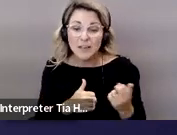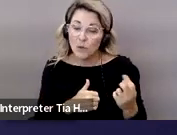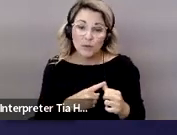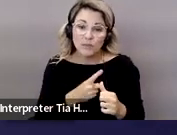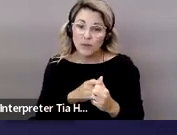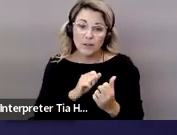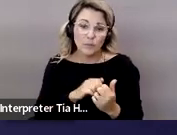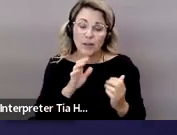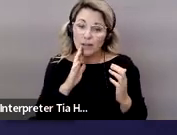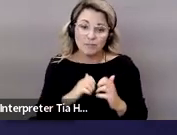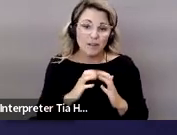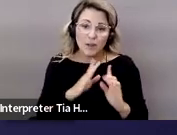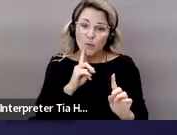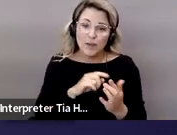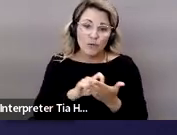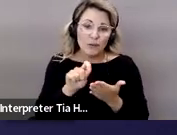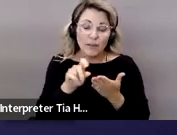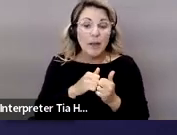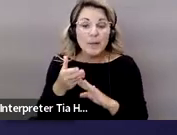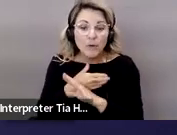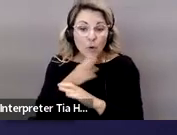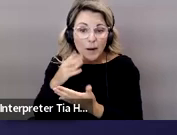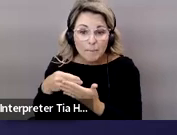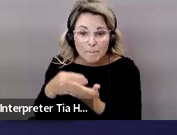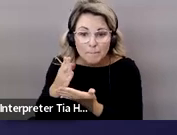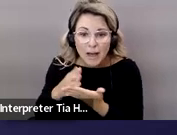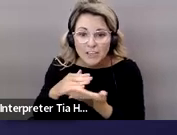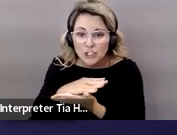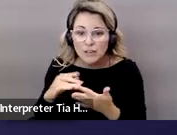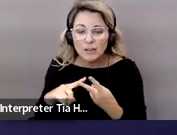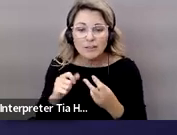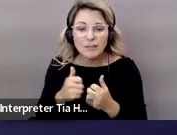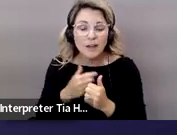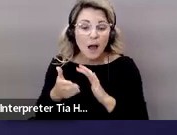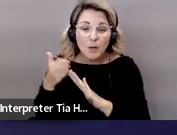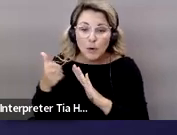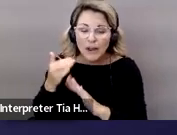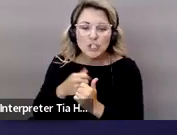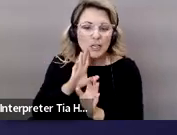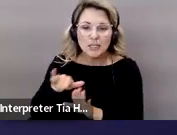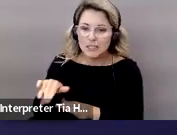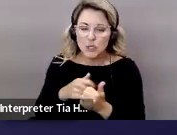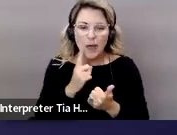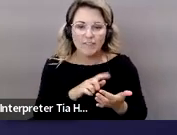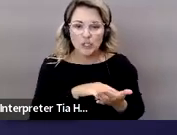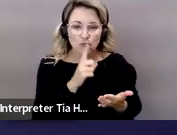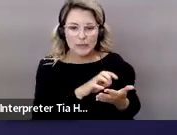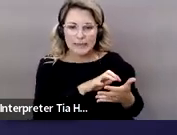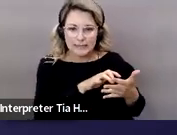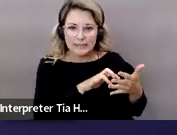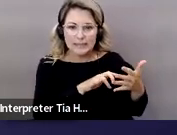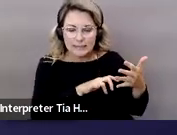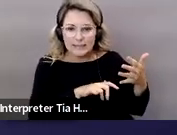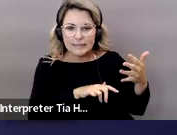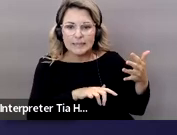do before we start thinking budget, before we start thinking the operations at all. We sketch it out in the summary fashion, and